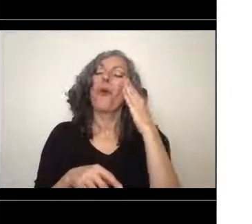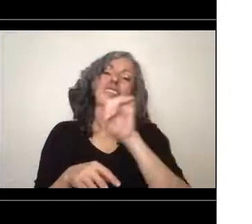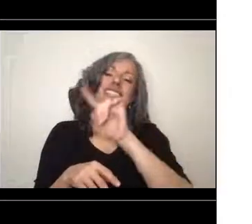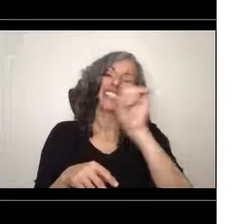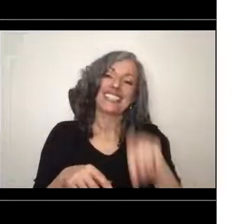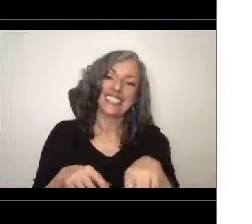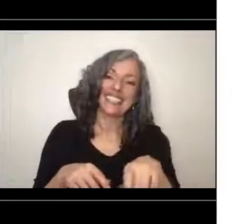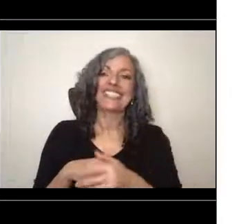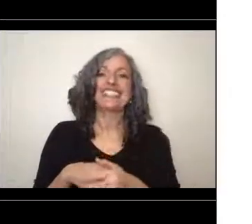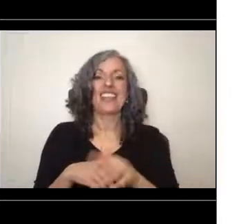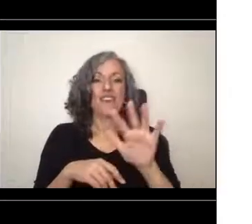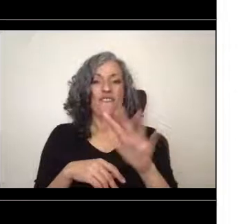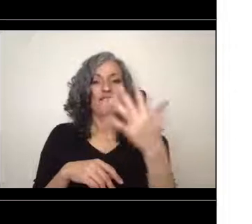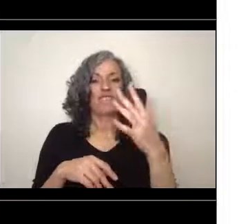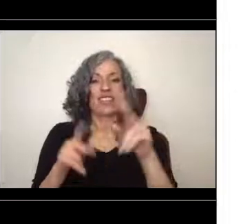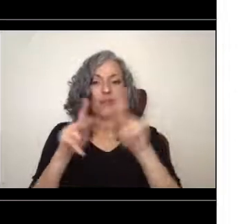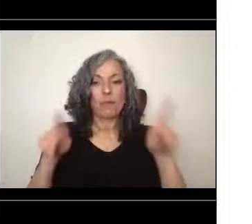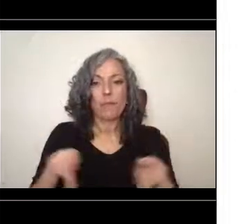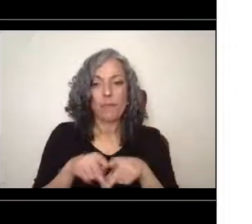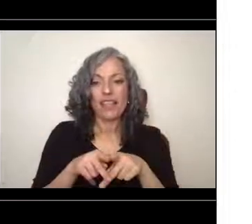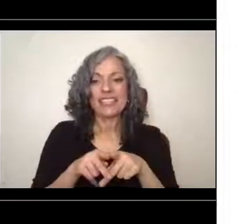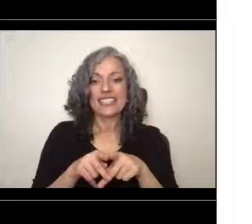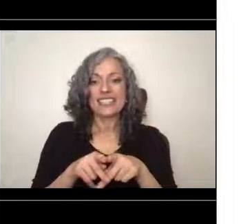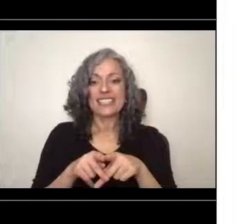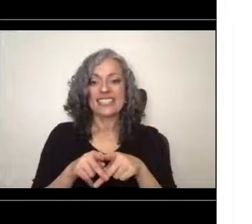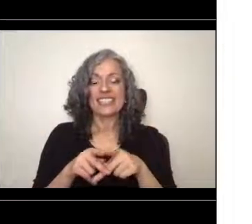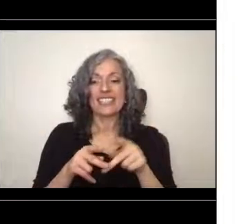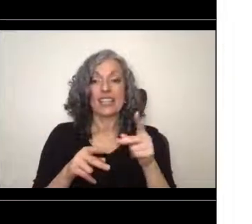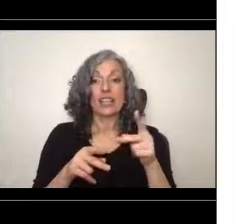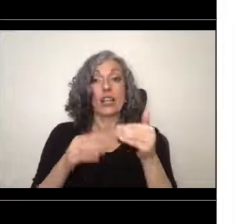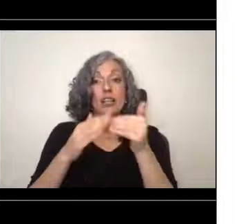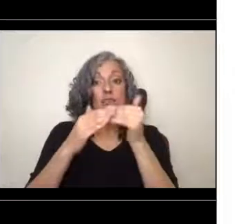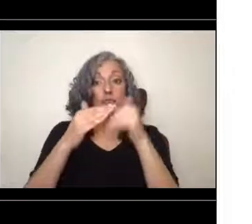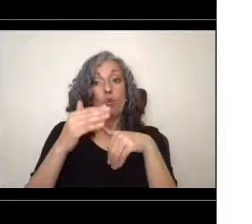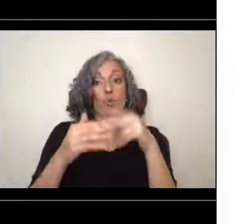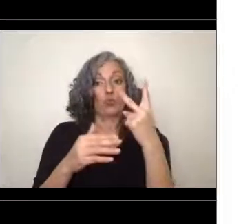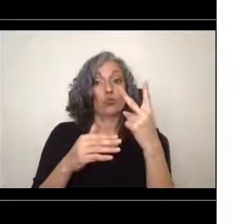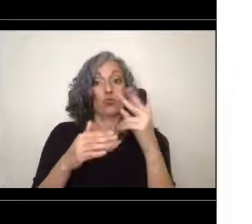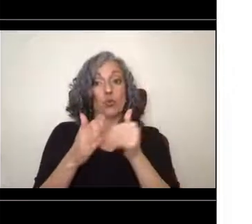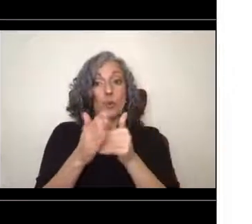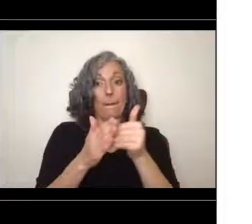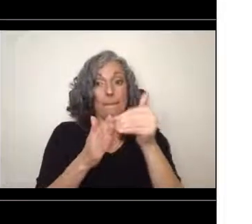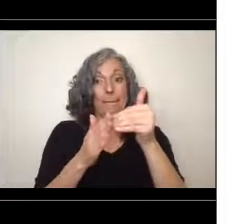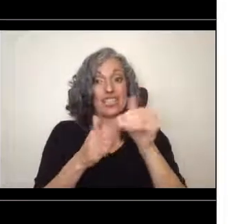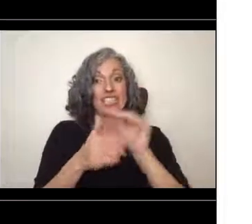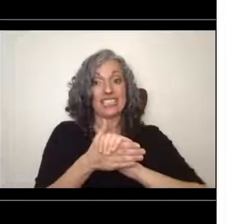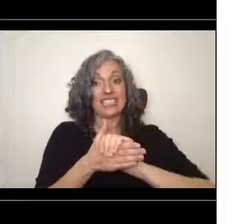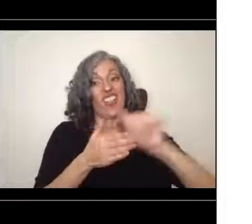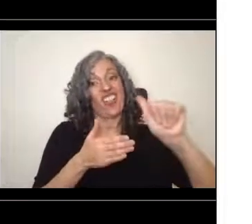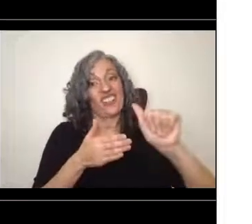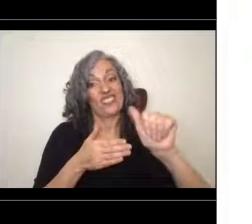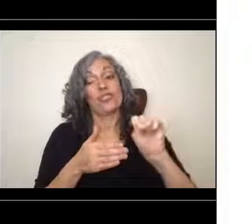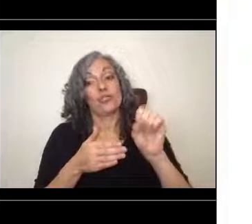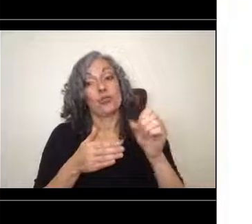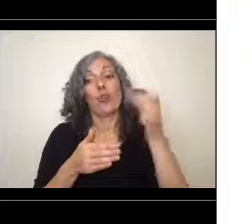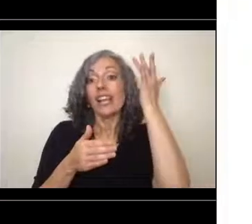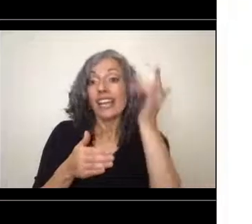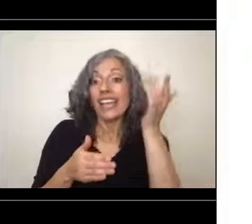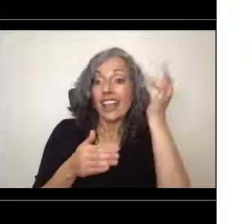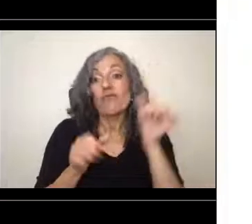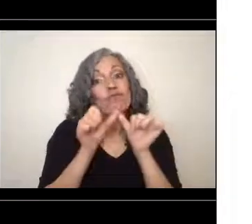fifth place states are well below $2 billion when it comes to the annual August redistribution process. So California continues to